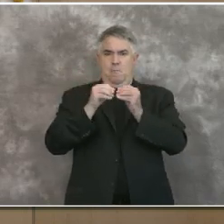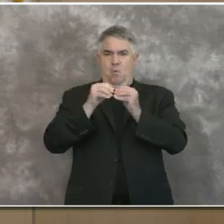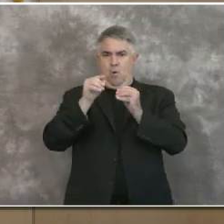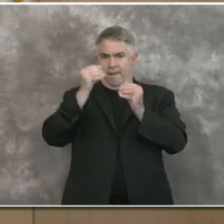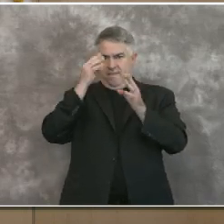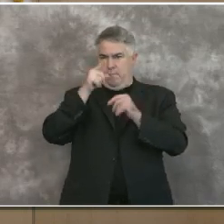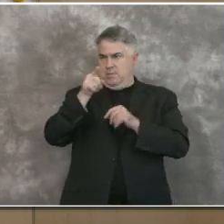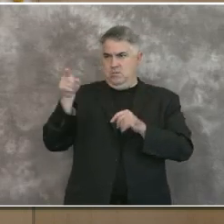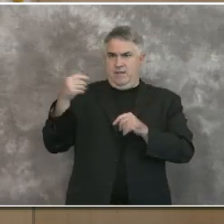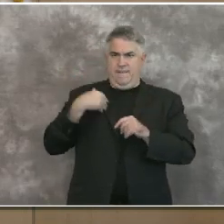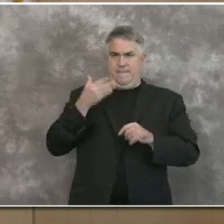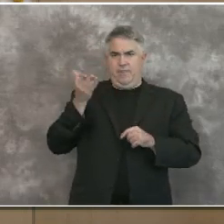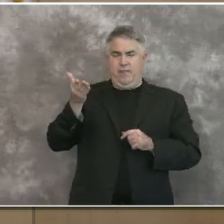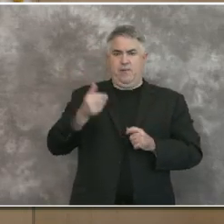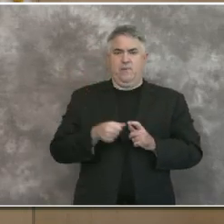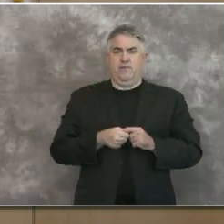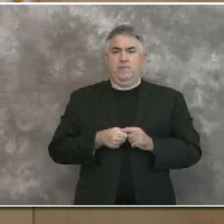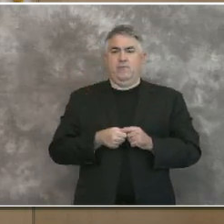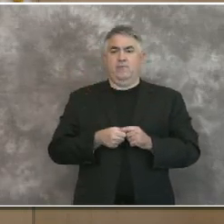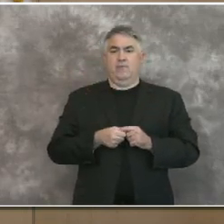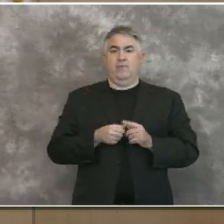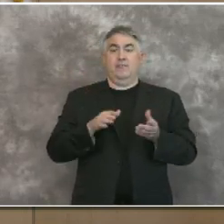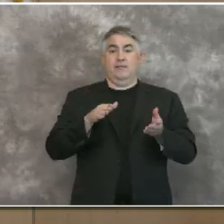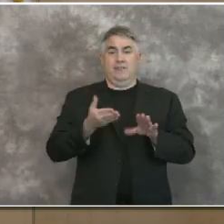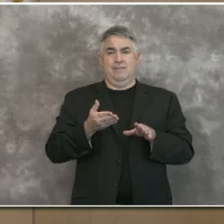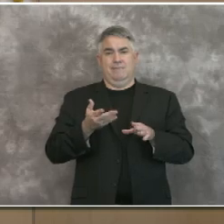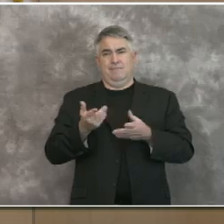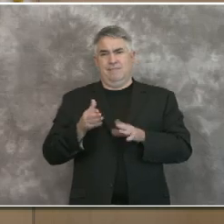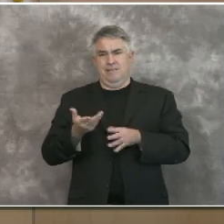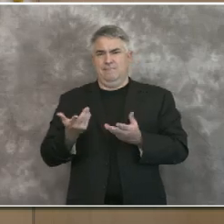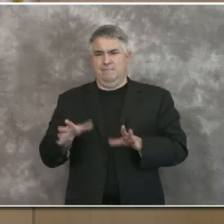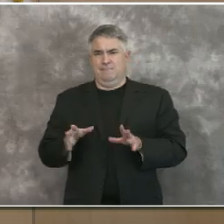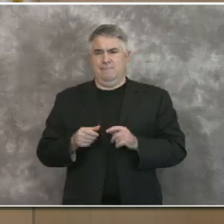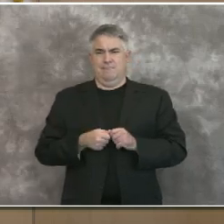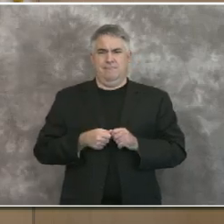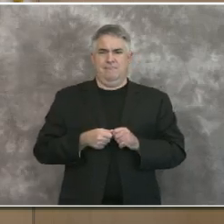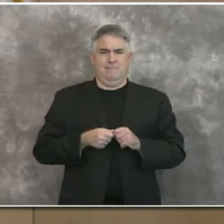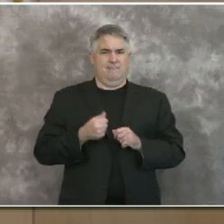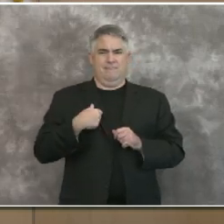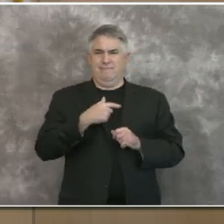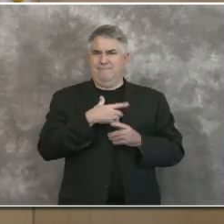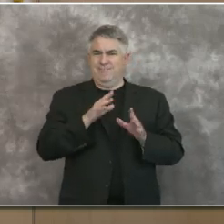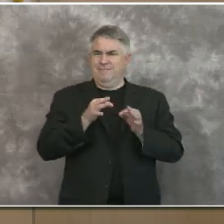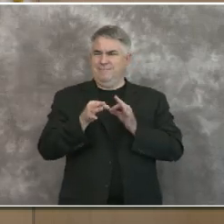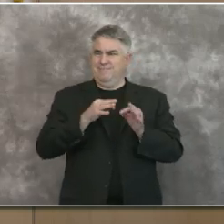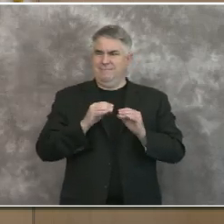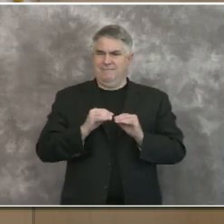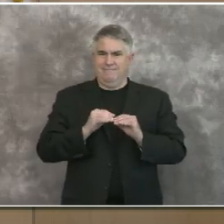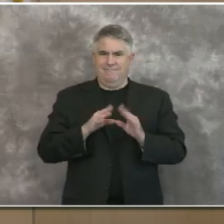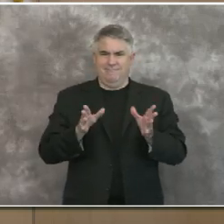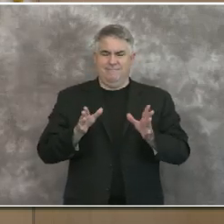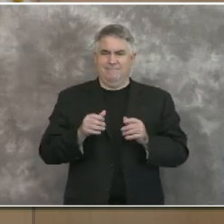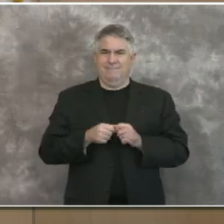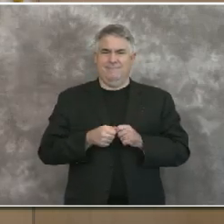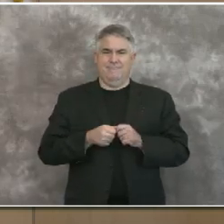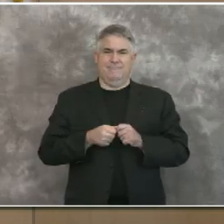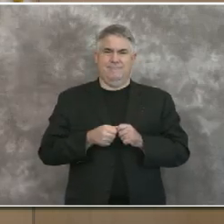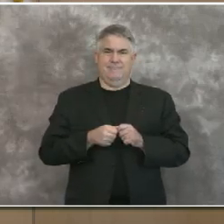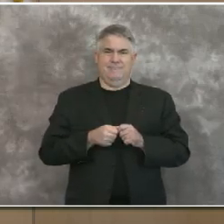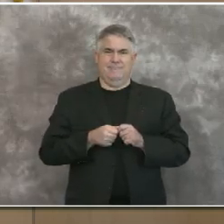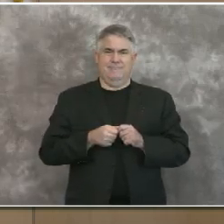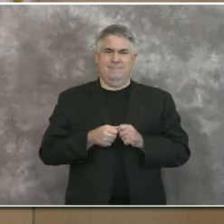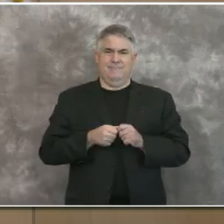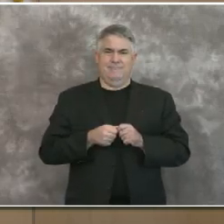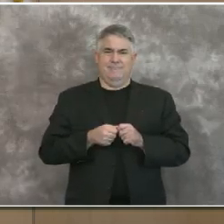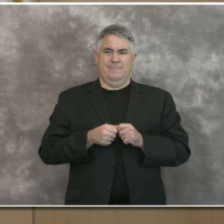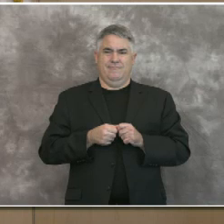our deaths are our deaths. I think I went through a very detailed description of how when